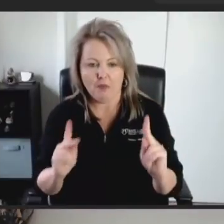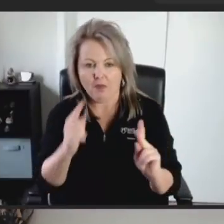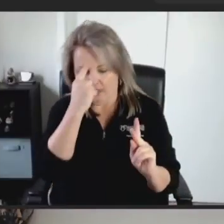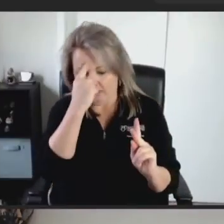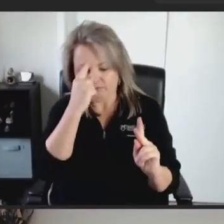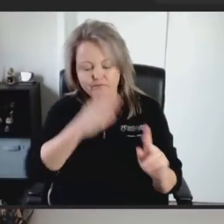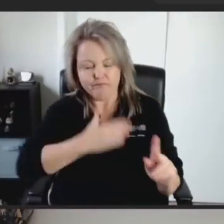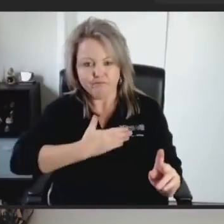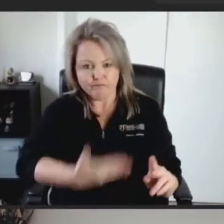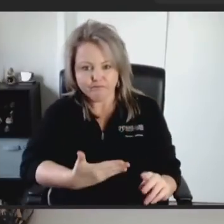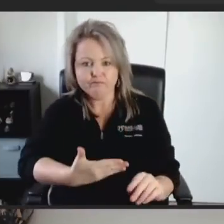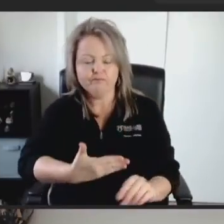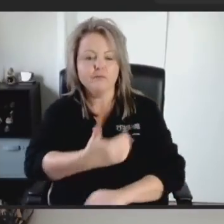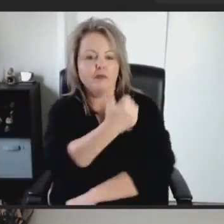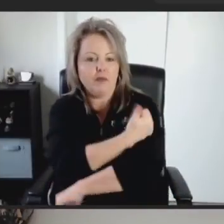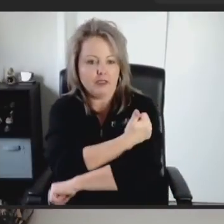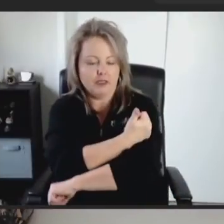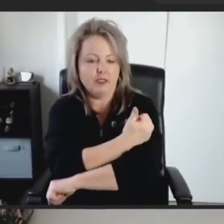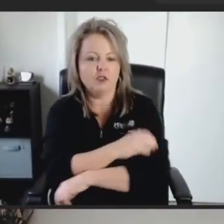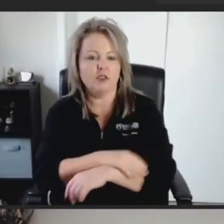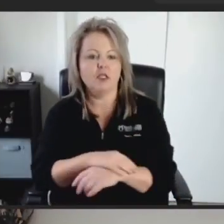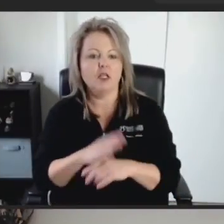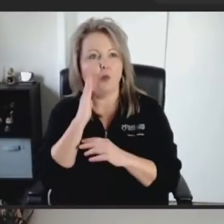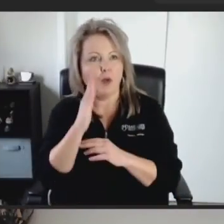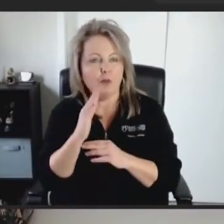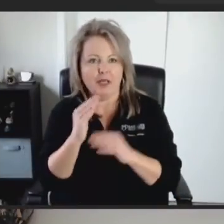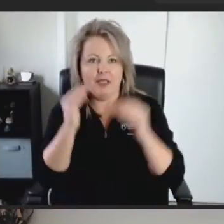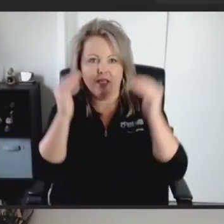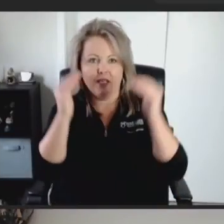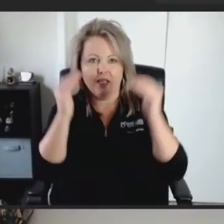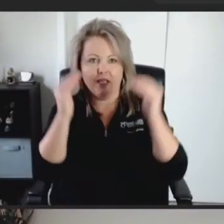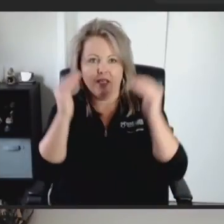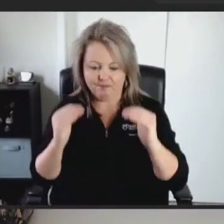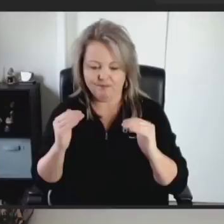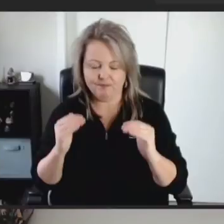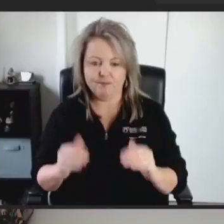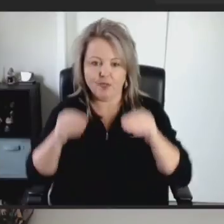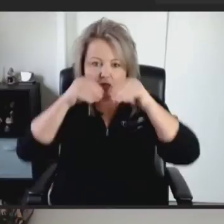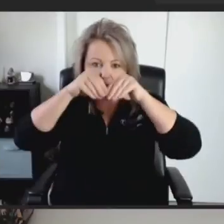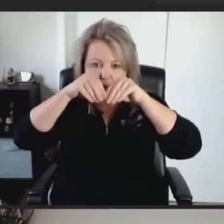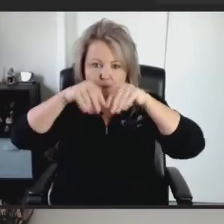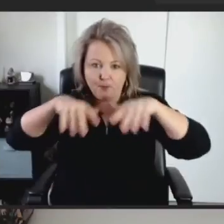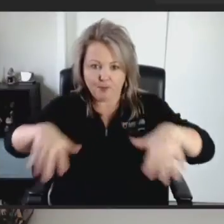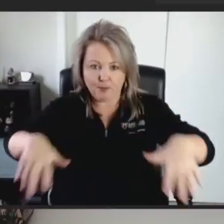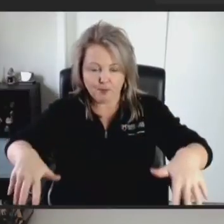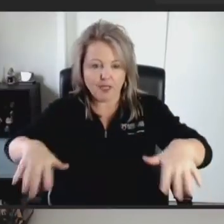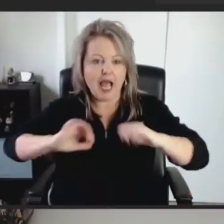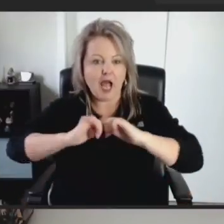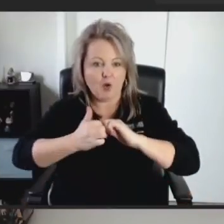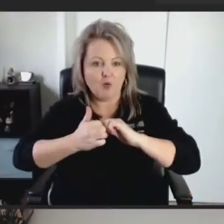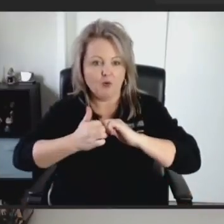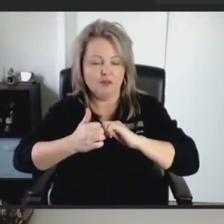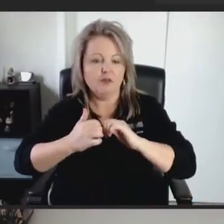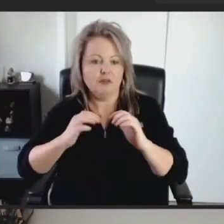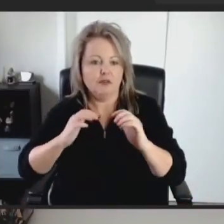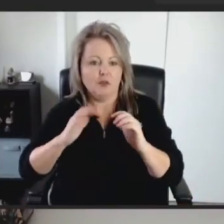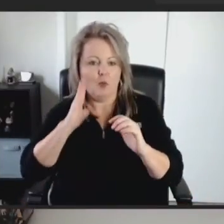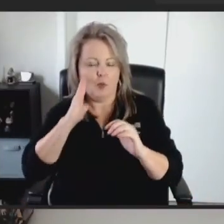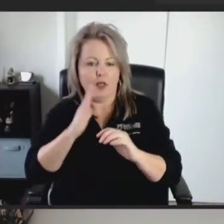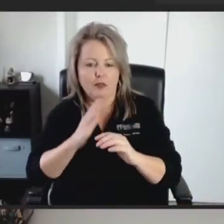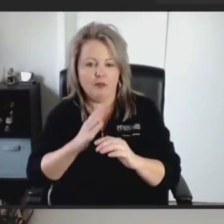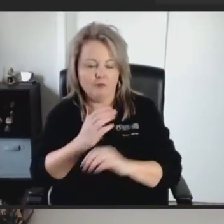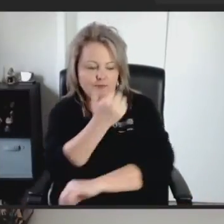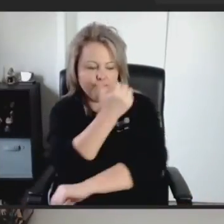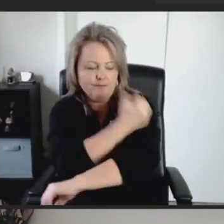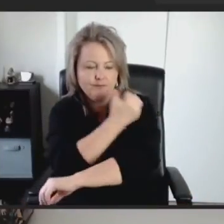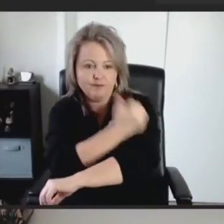this. It will be coming out in a phased approach, as Dr. Nike had stated. So there will be limited quantities to begin